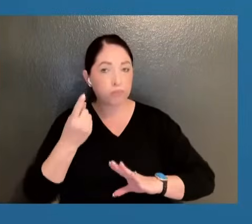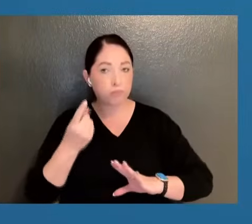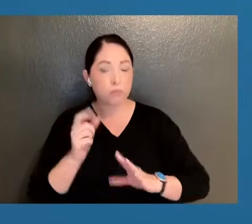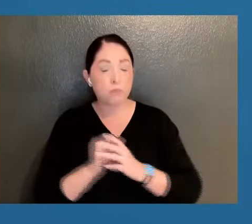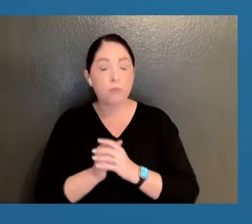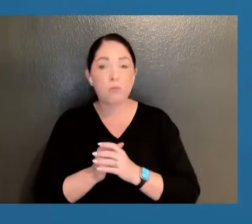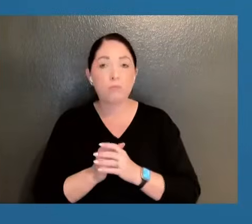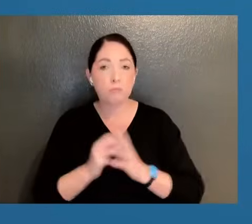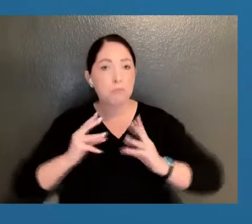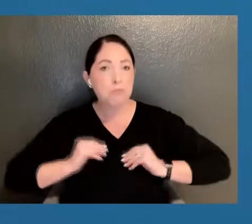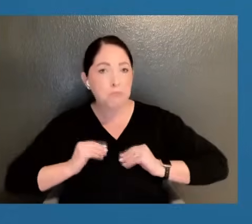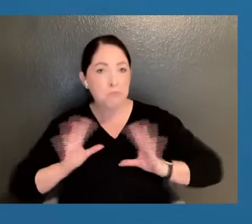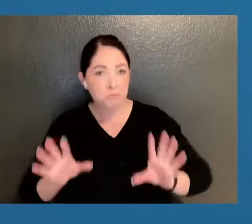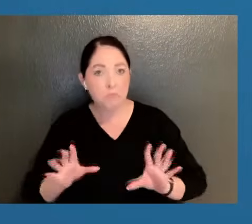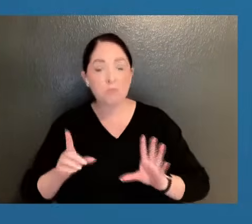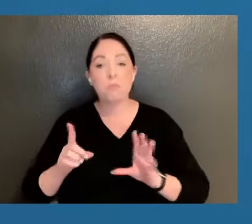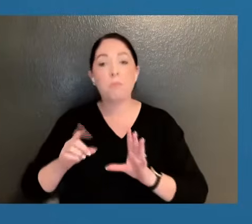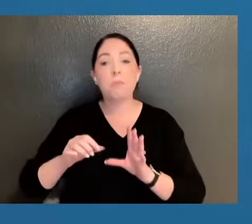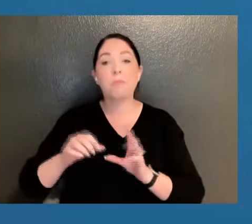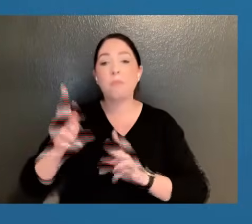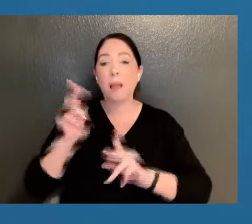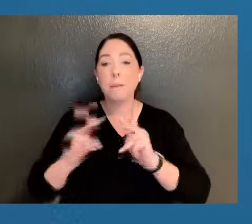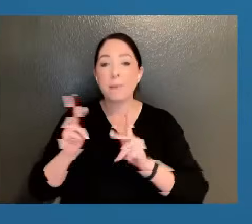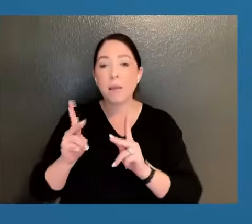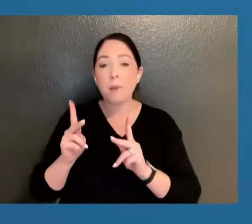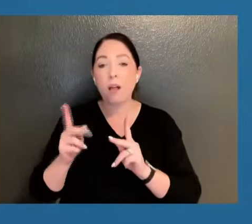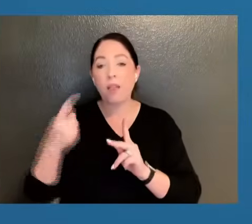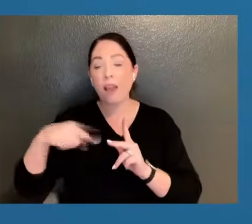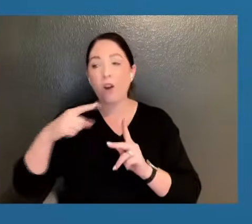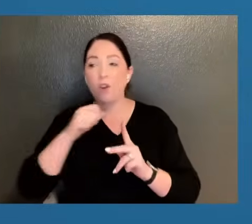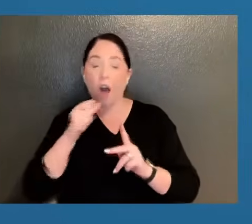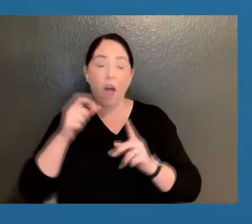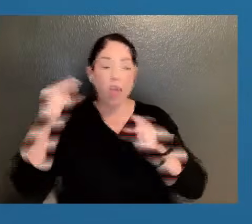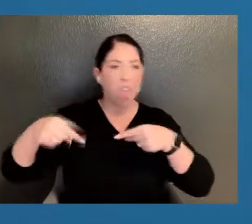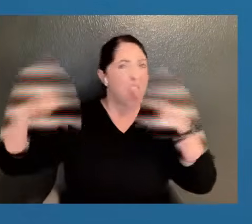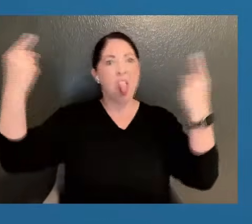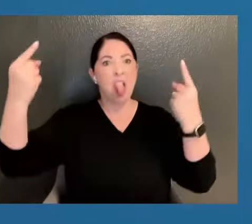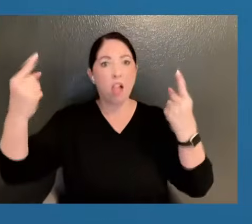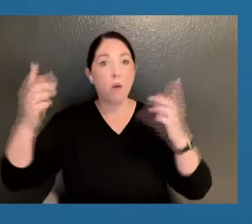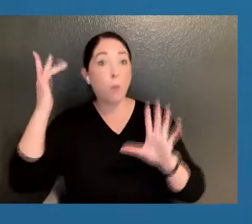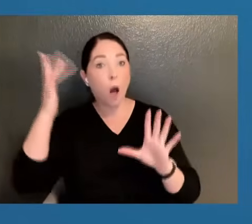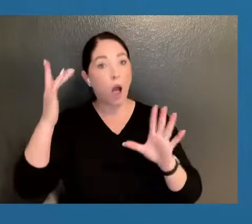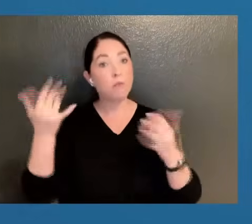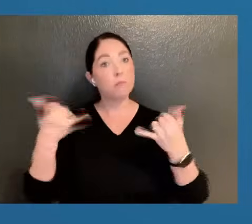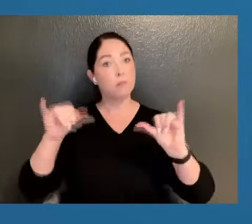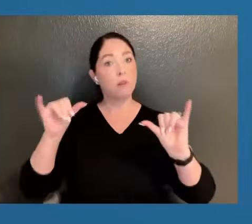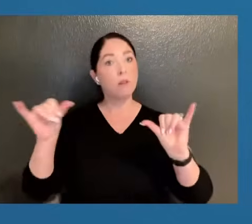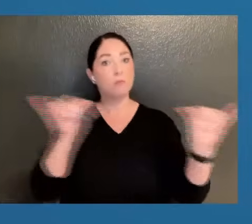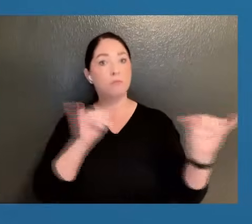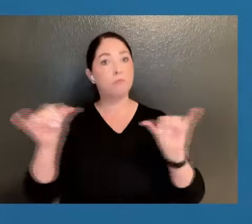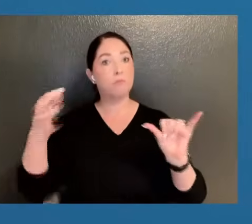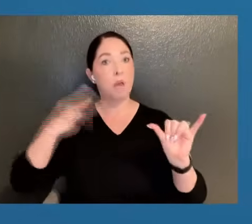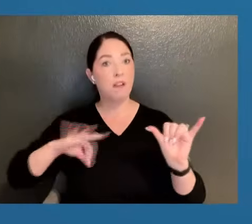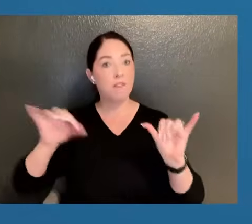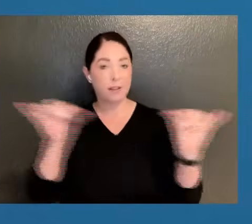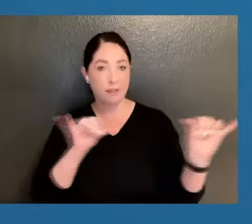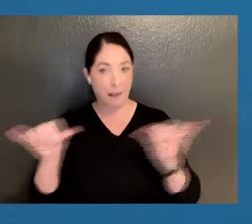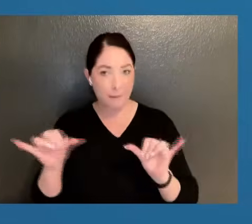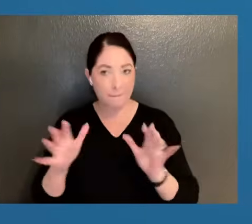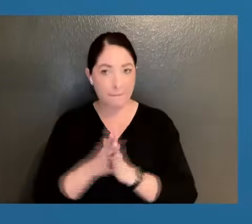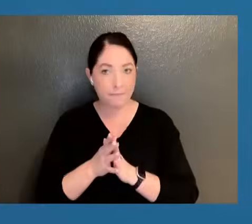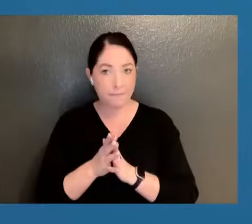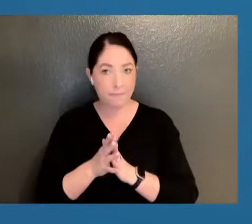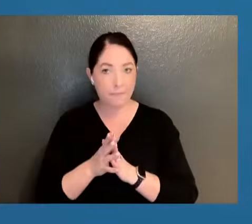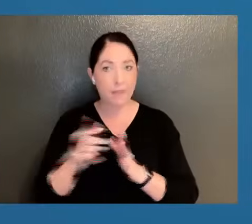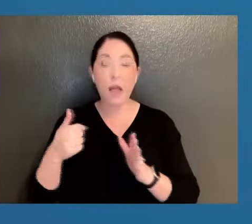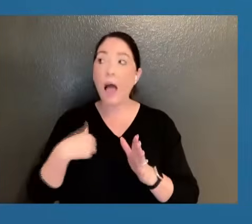paying that, because they're still getting the same benefit. So I called it a temporary pause. Might be some people in this room who didn't believe when I said